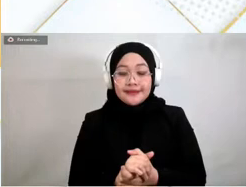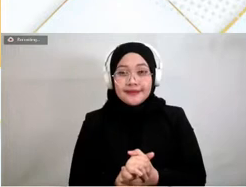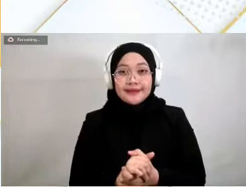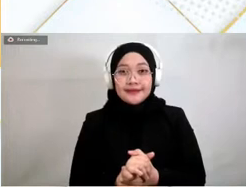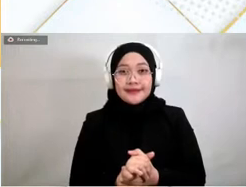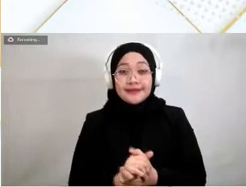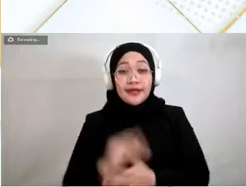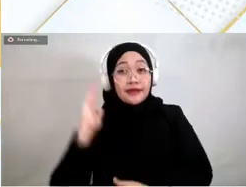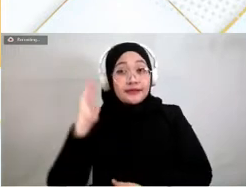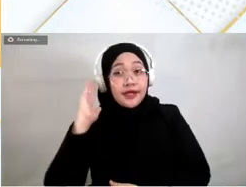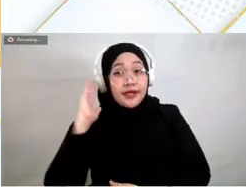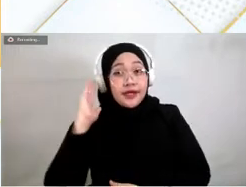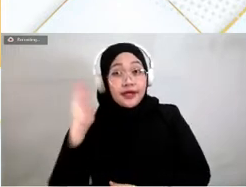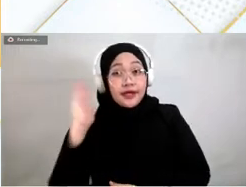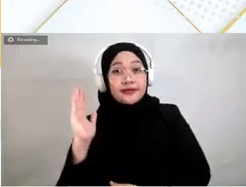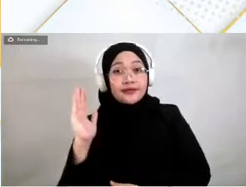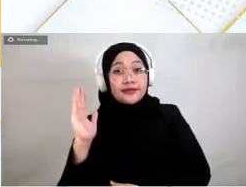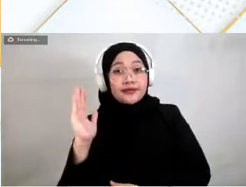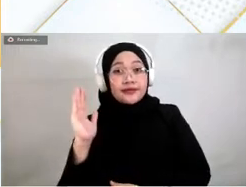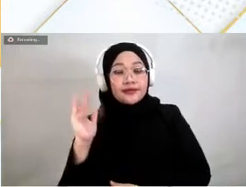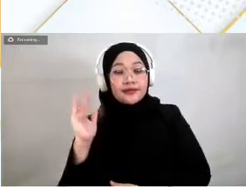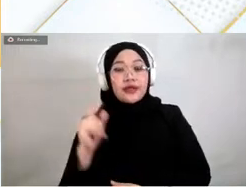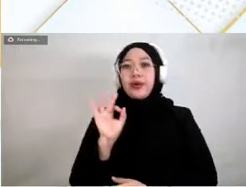hello? Oh, okay.